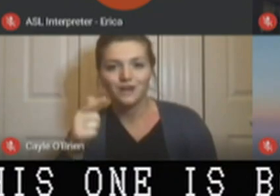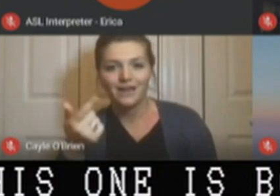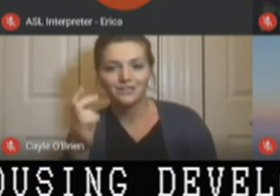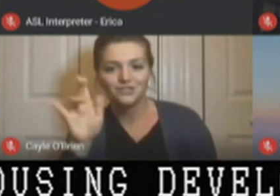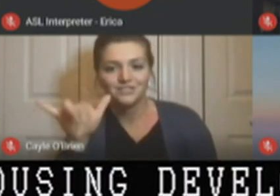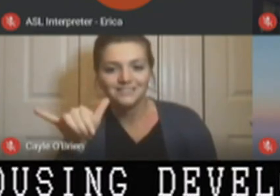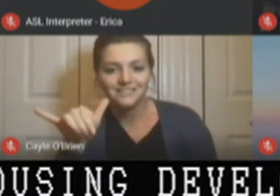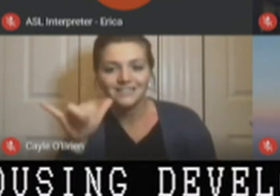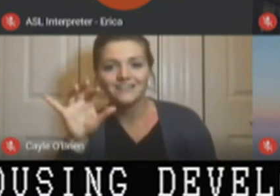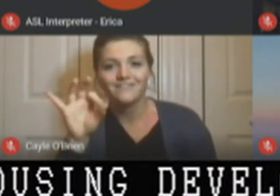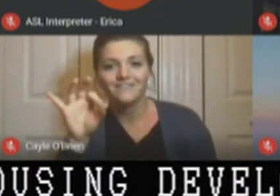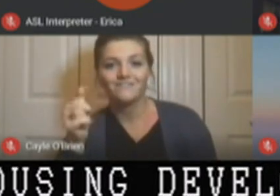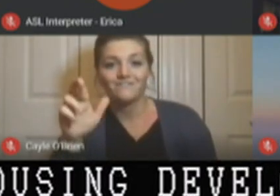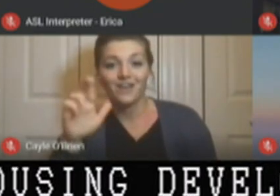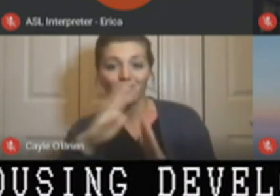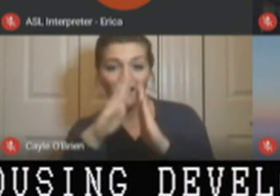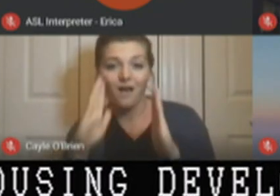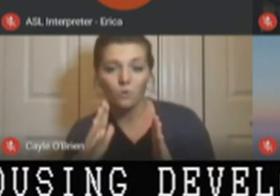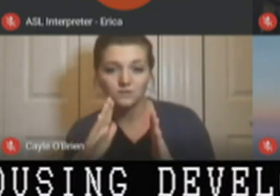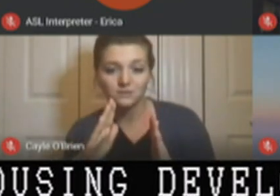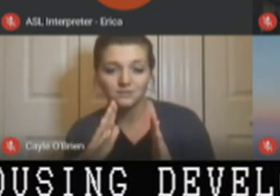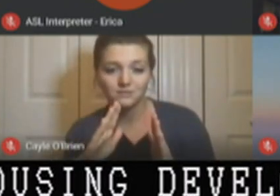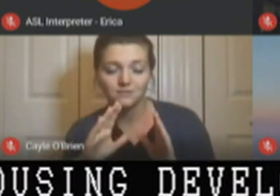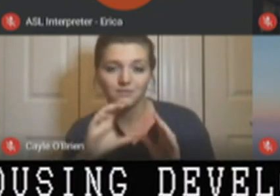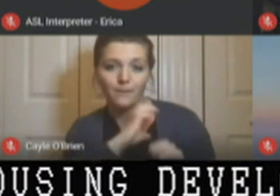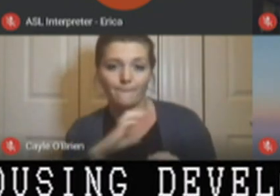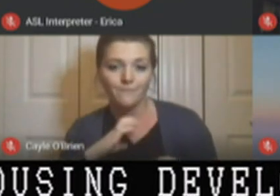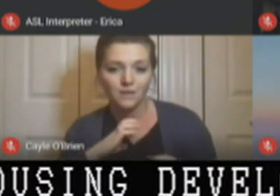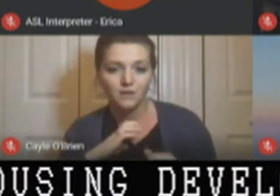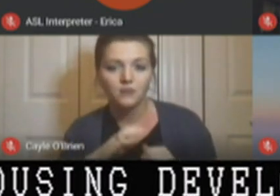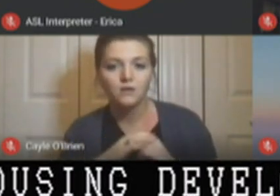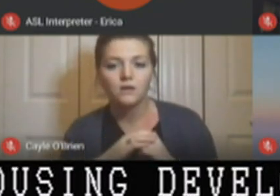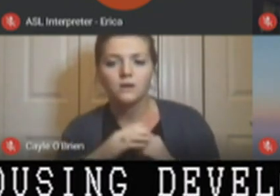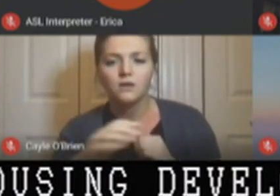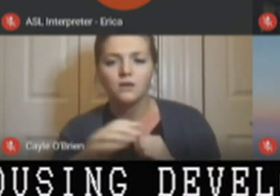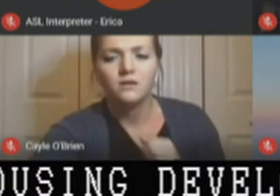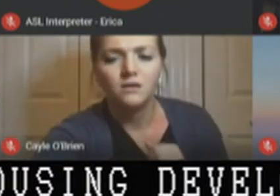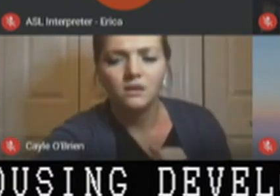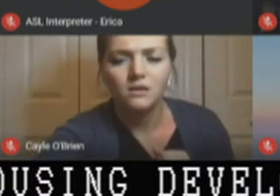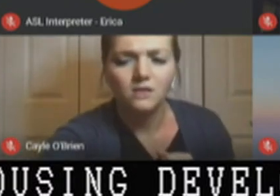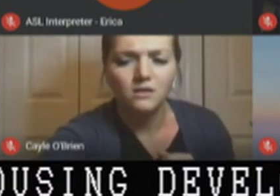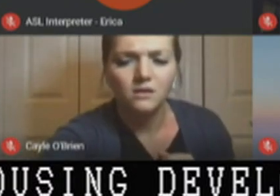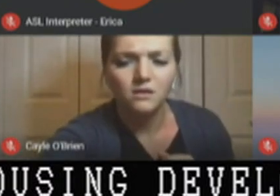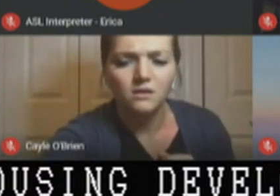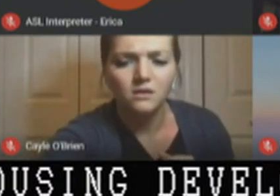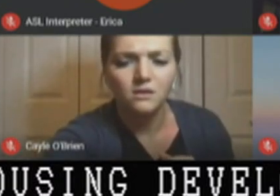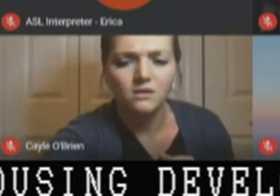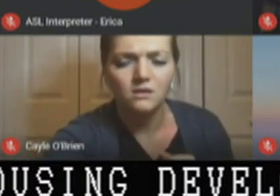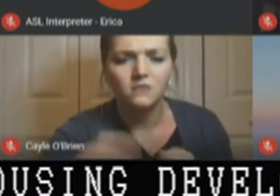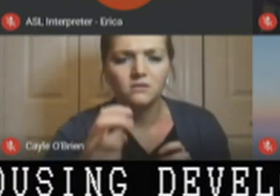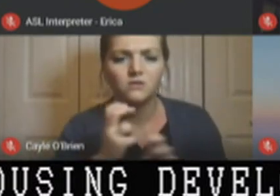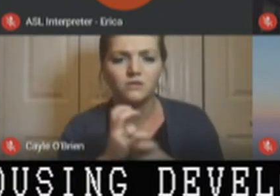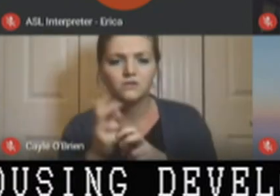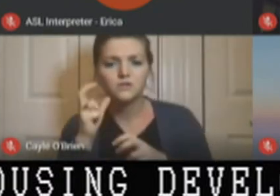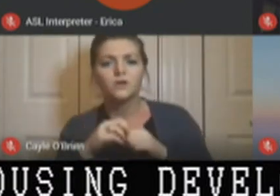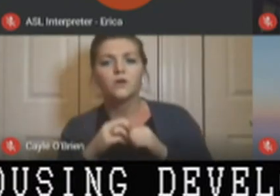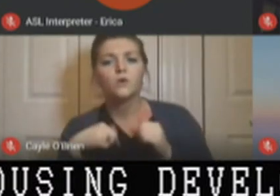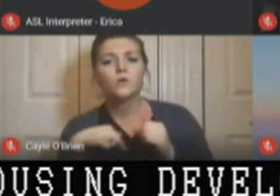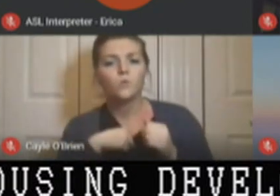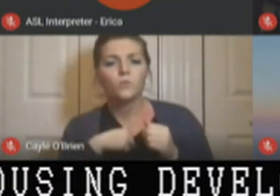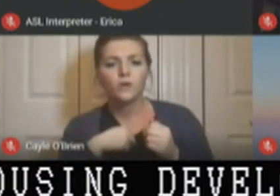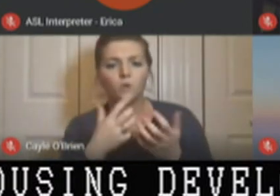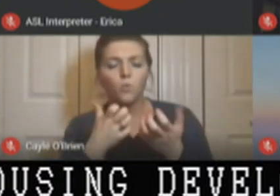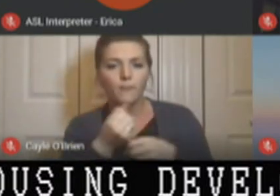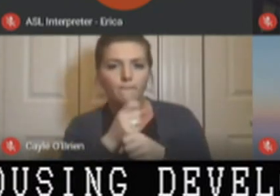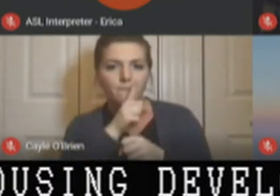is development focused, and also making sure that we have a very strong focus on access to housing